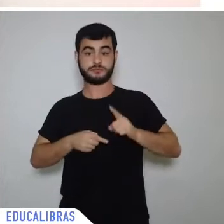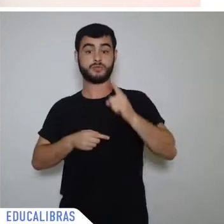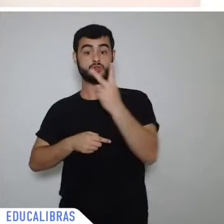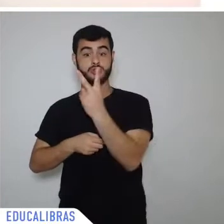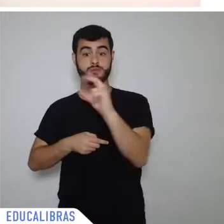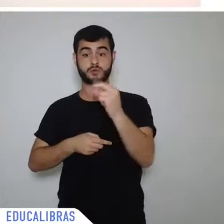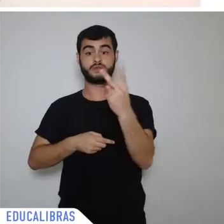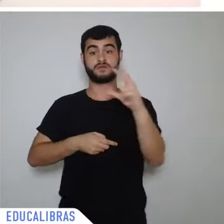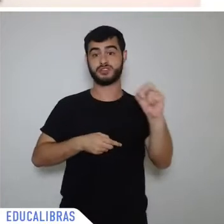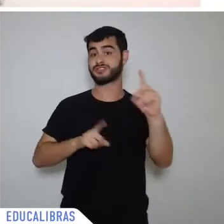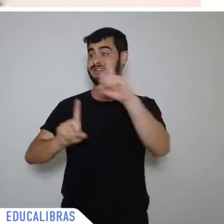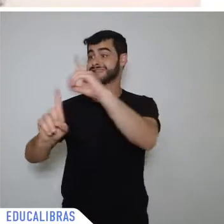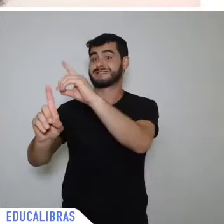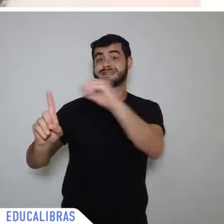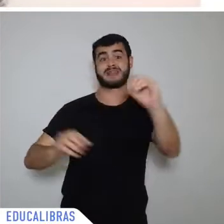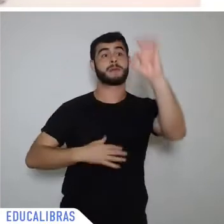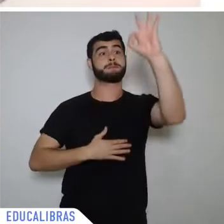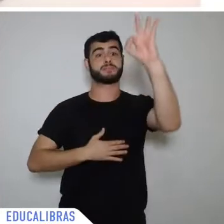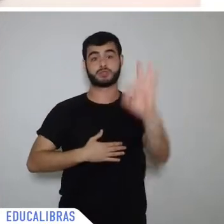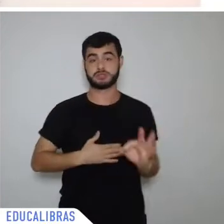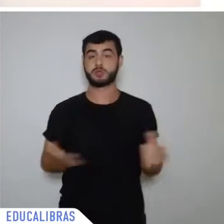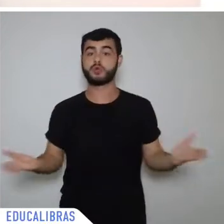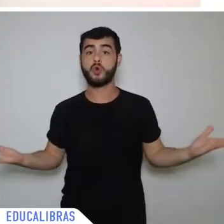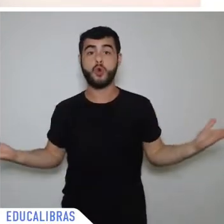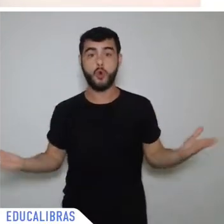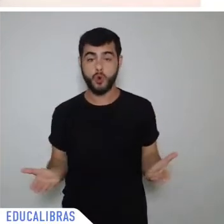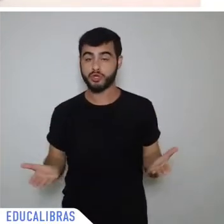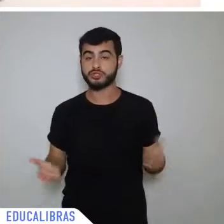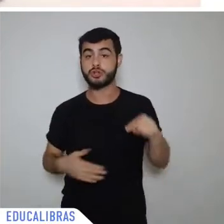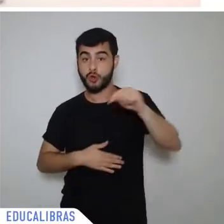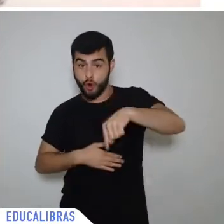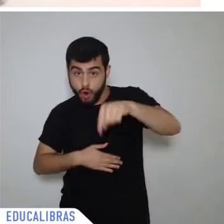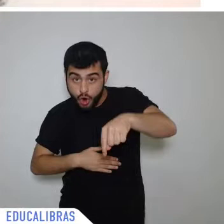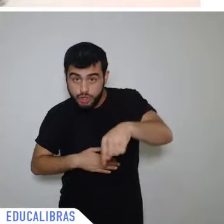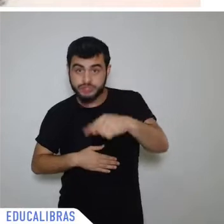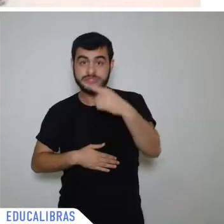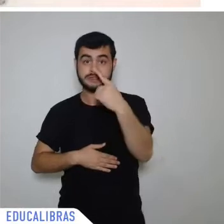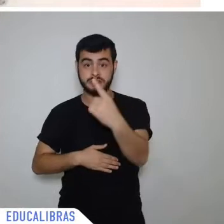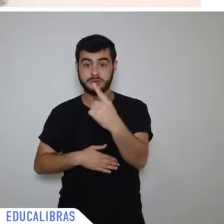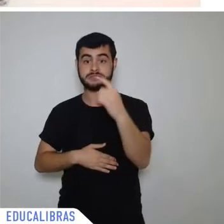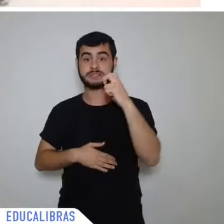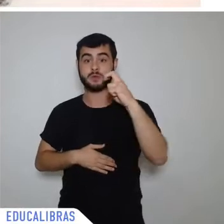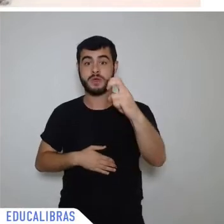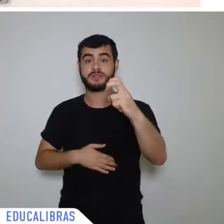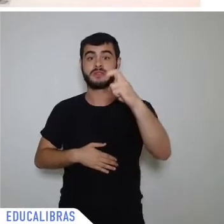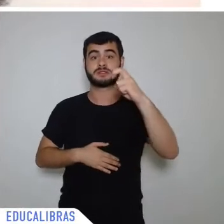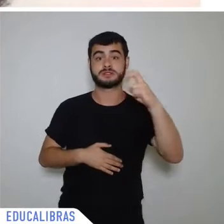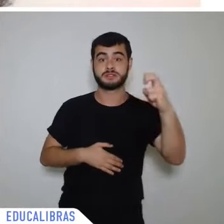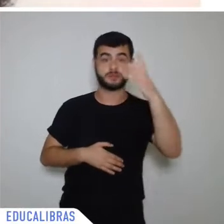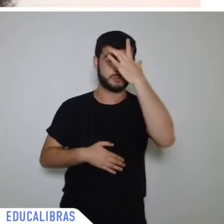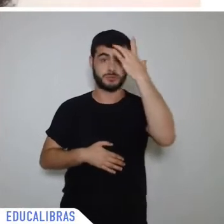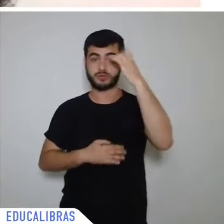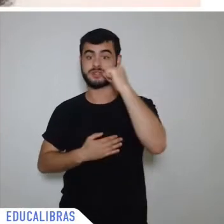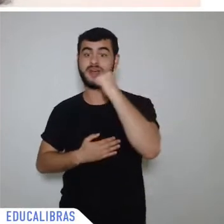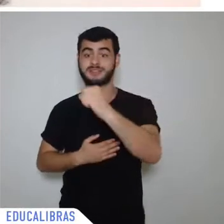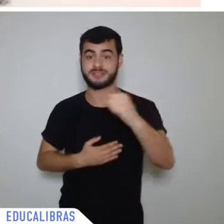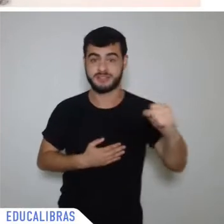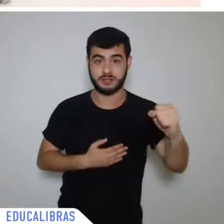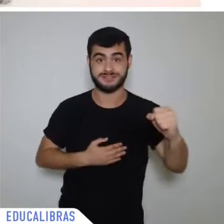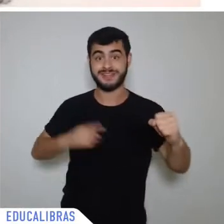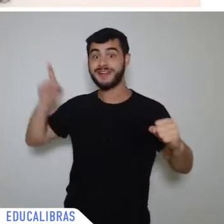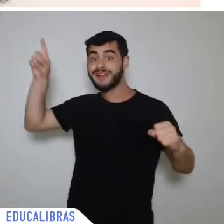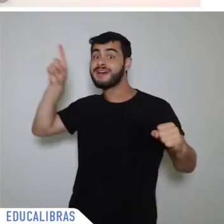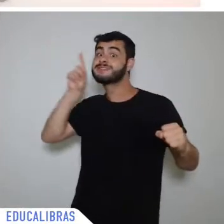the trans victims, that today we already have 155